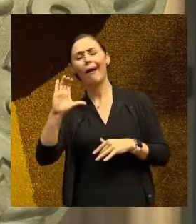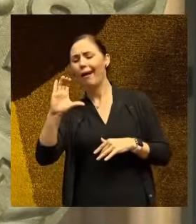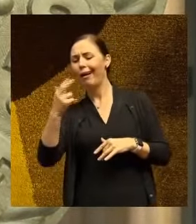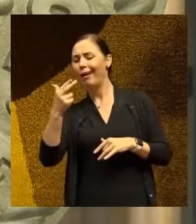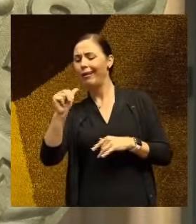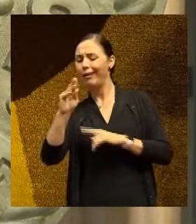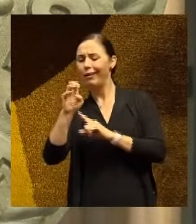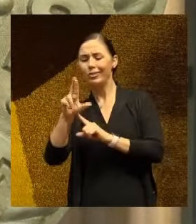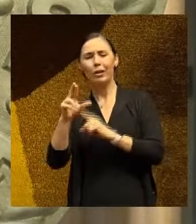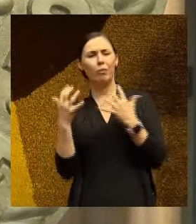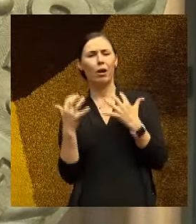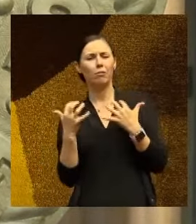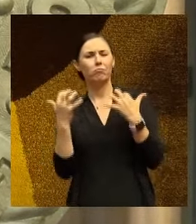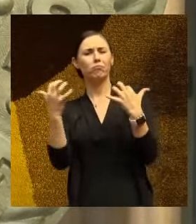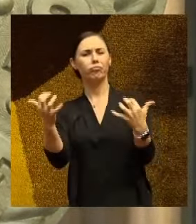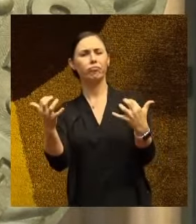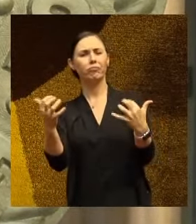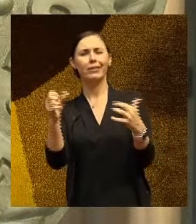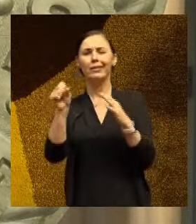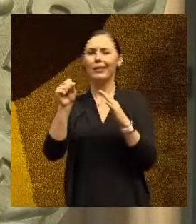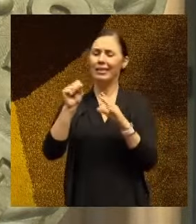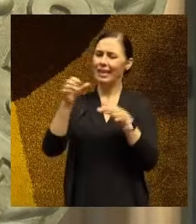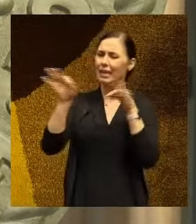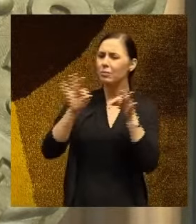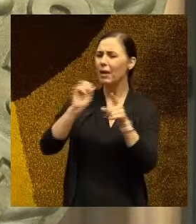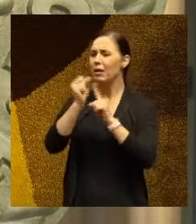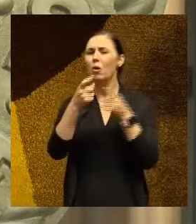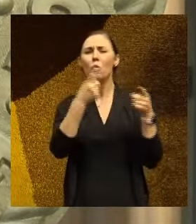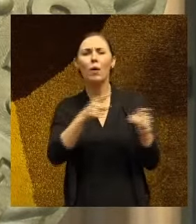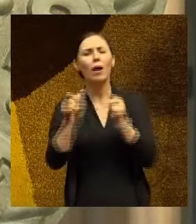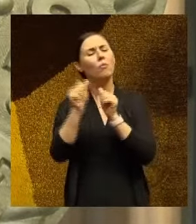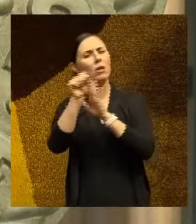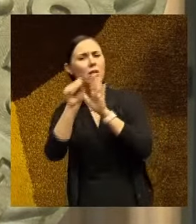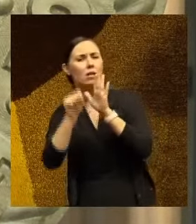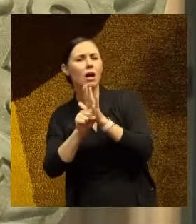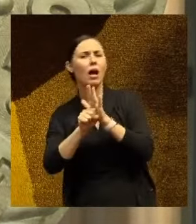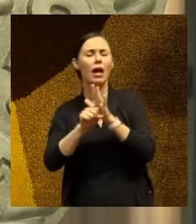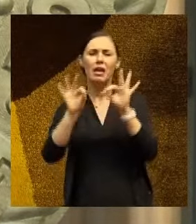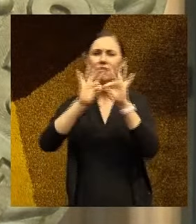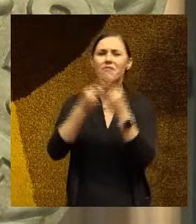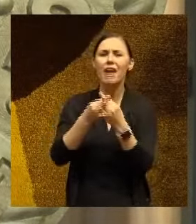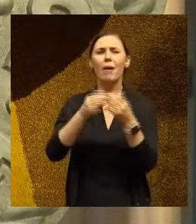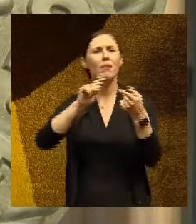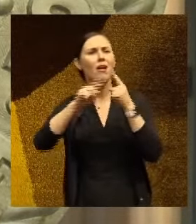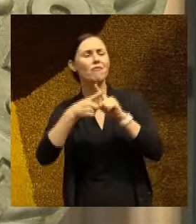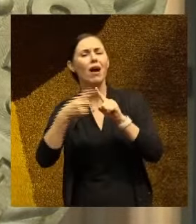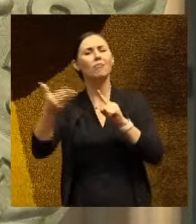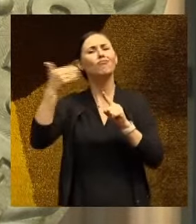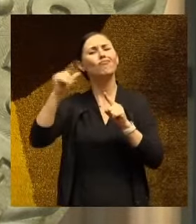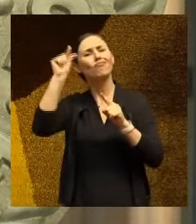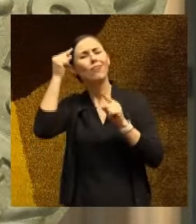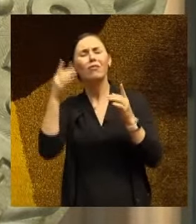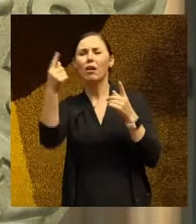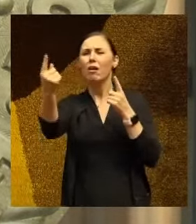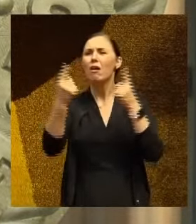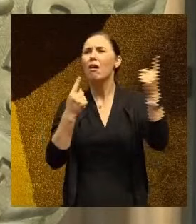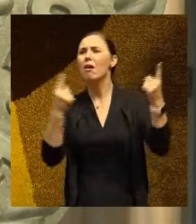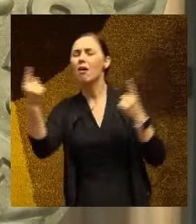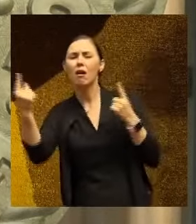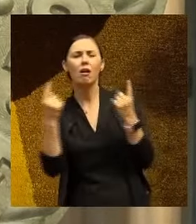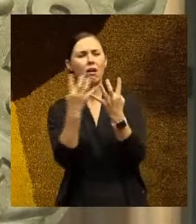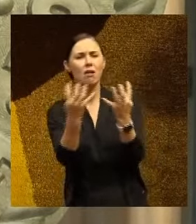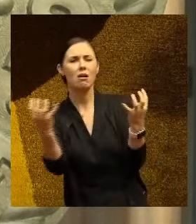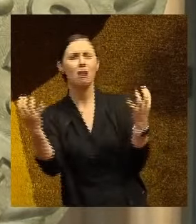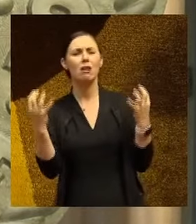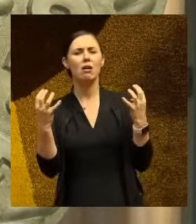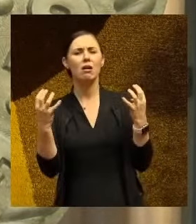address. We would have family, friends, former governors, and community leaders, and have